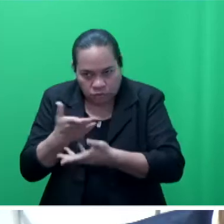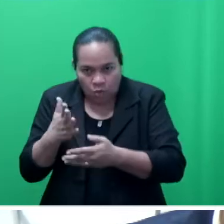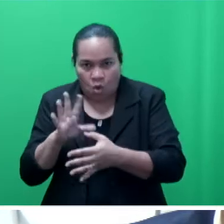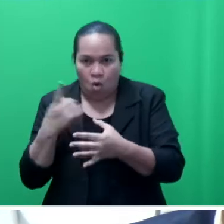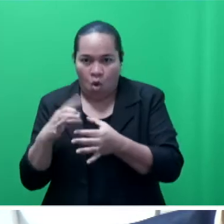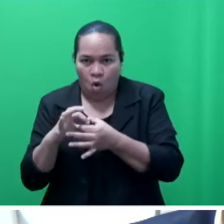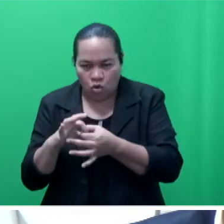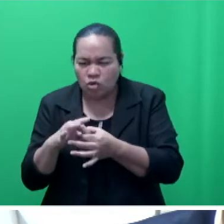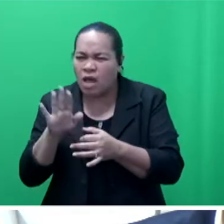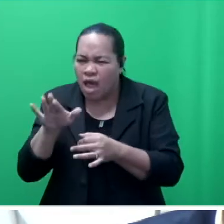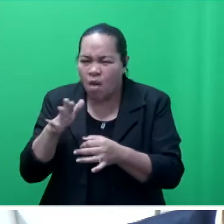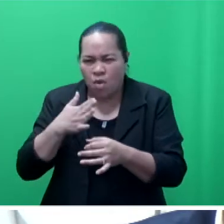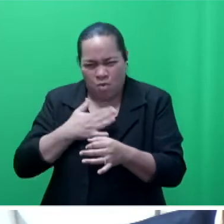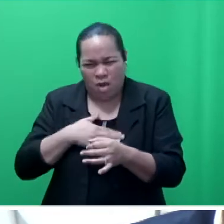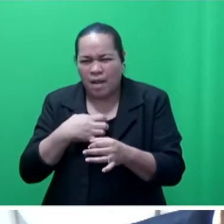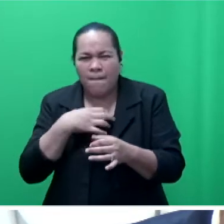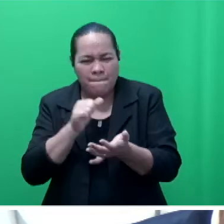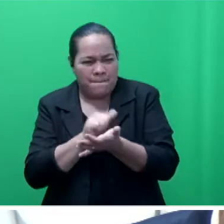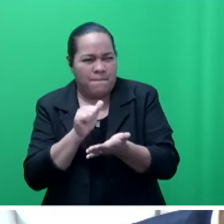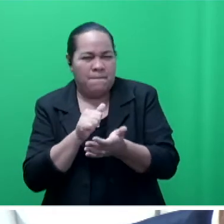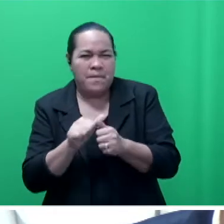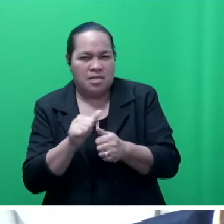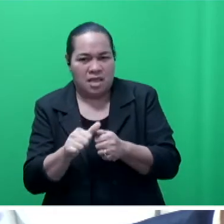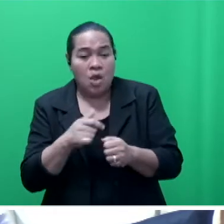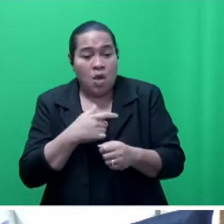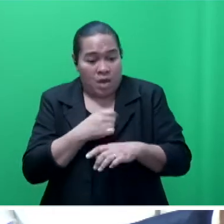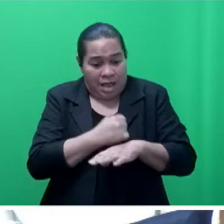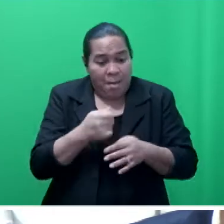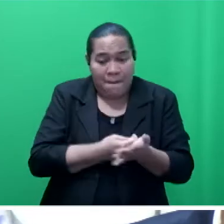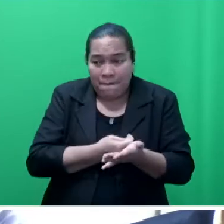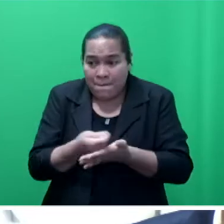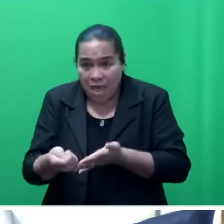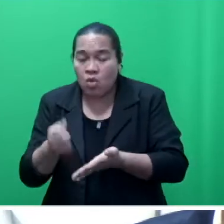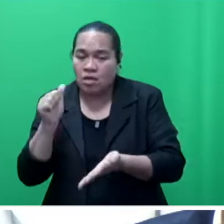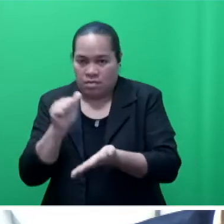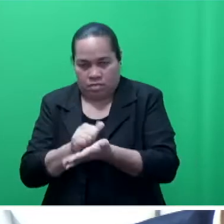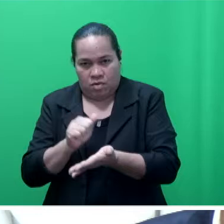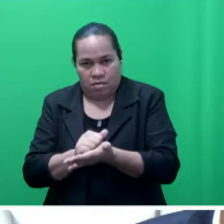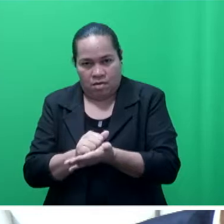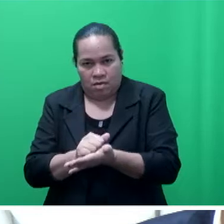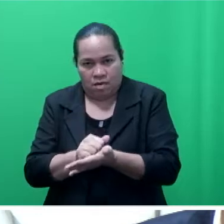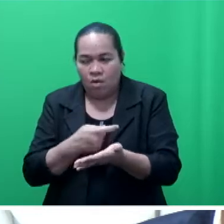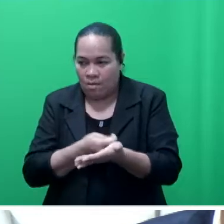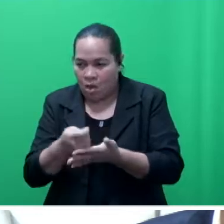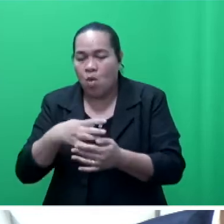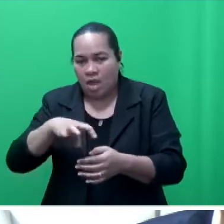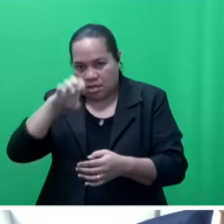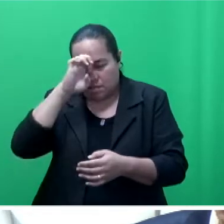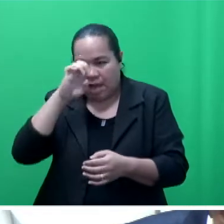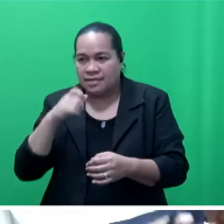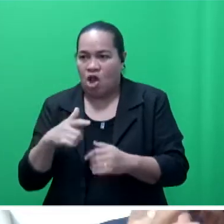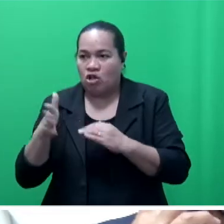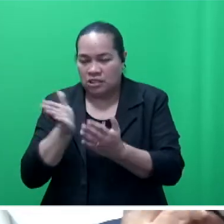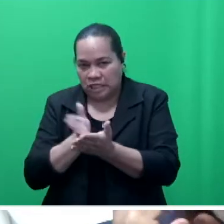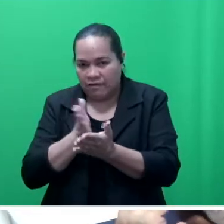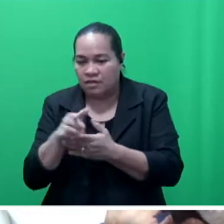more suitable to us as tenants. Because obviously when we're paying money, we're paying top money, we're paying market rates, we expect the same level of service from